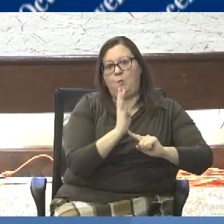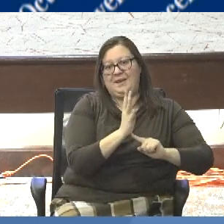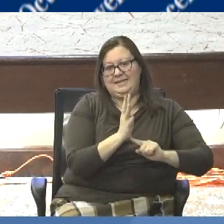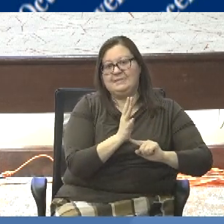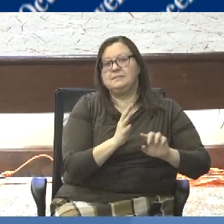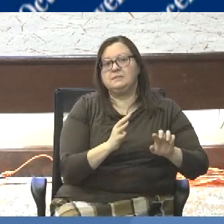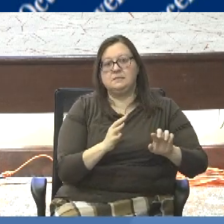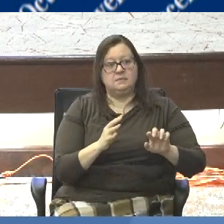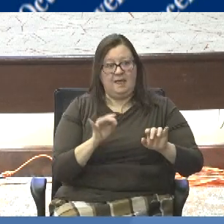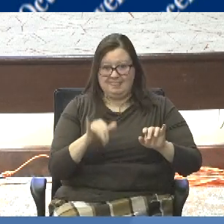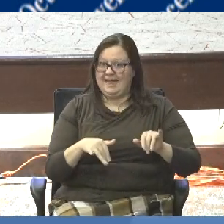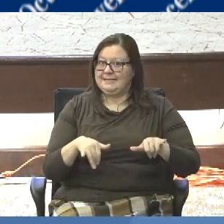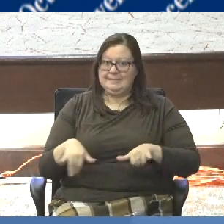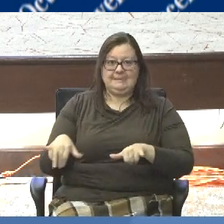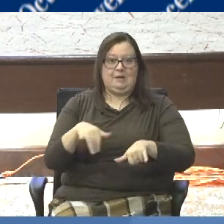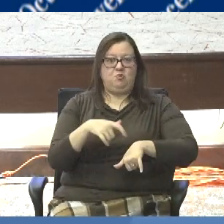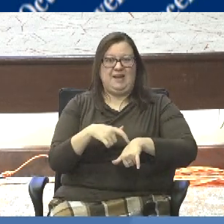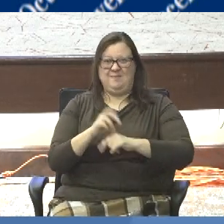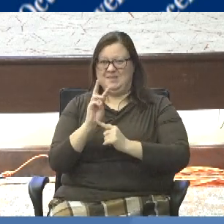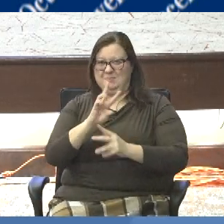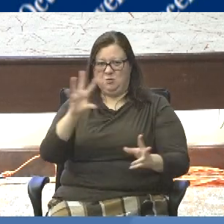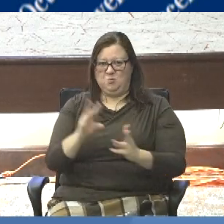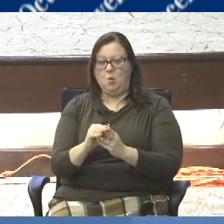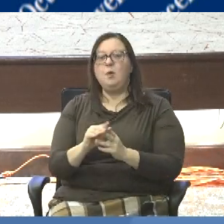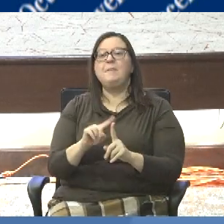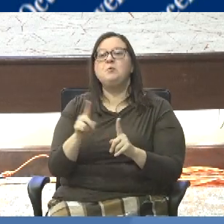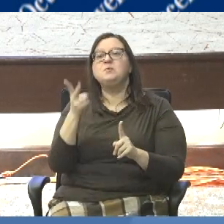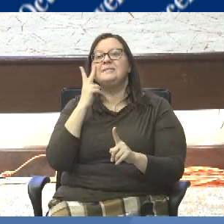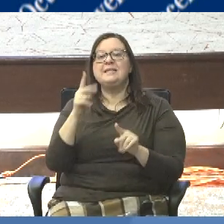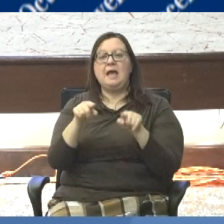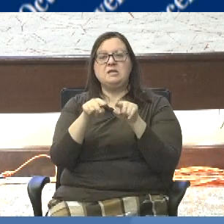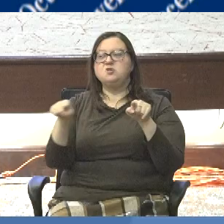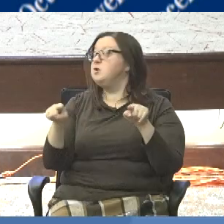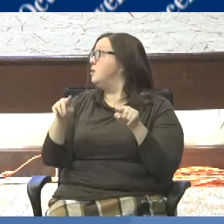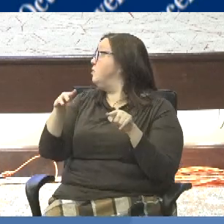is the standard we hold ourselves to. So if you look in the middle horizontal there on the chart, you can